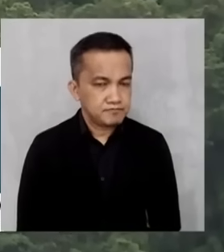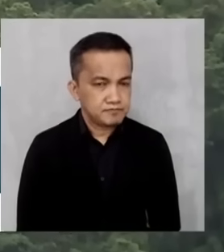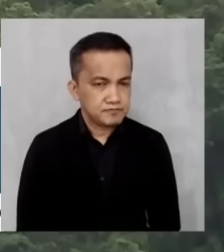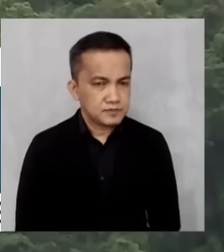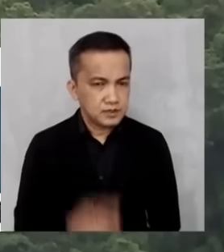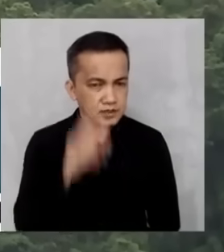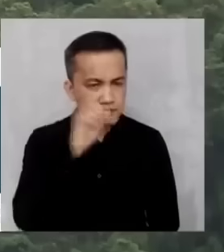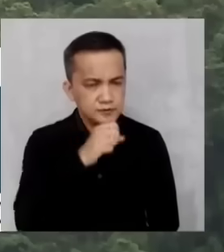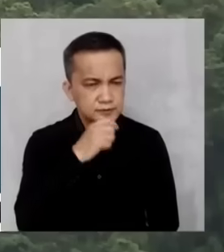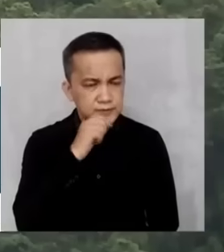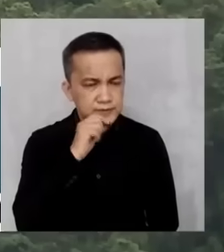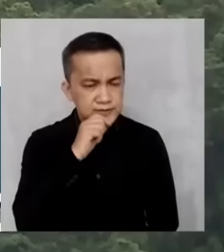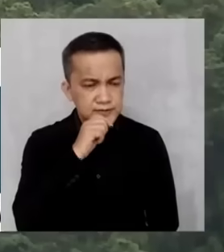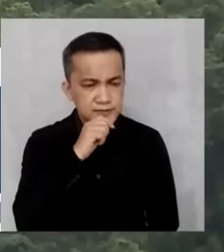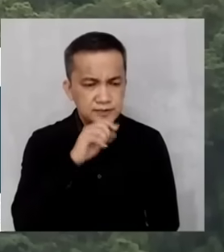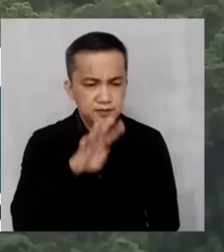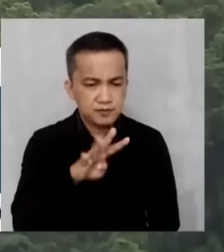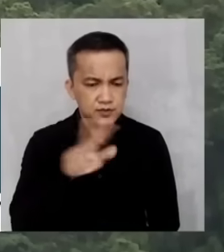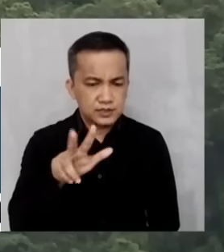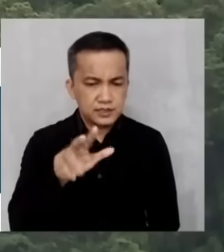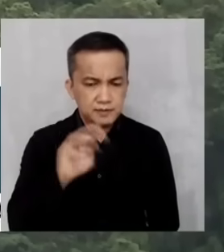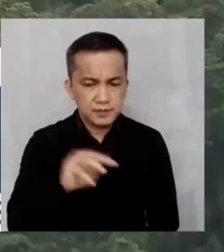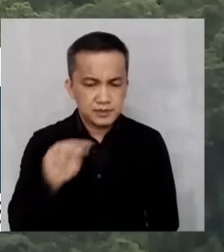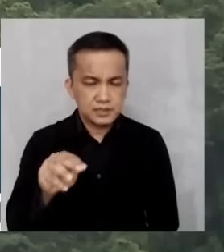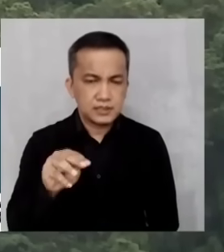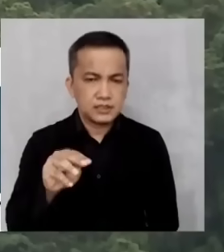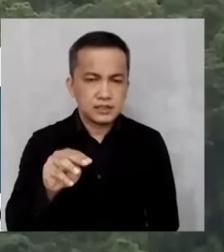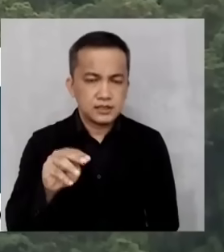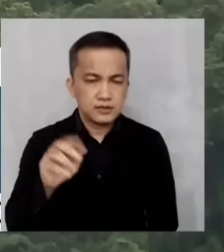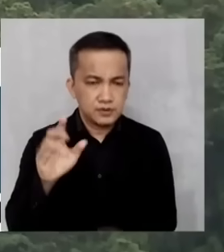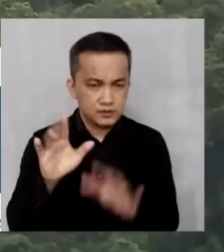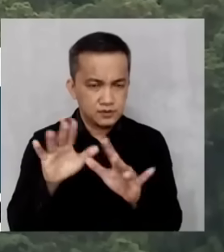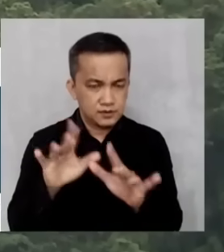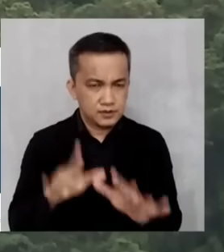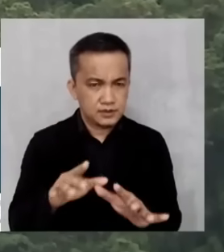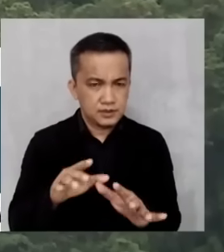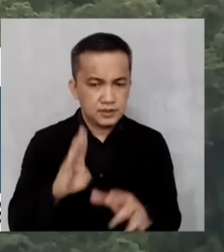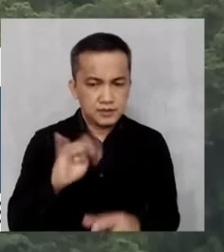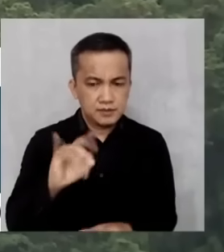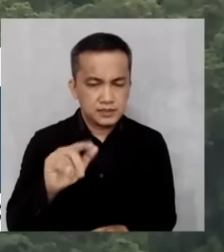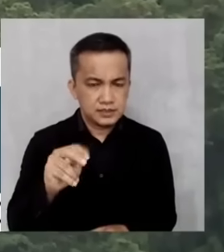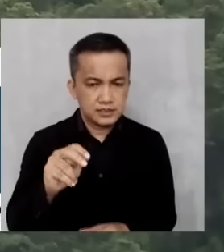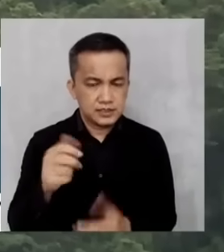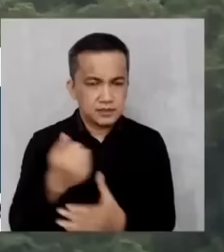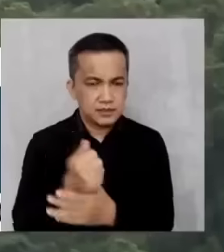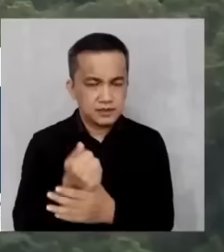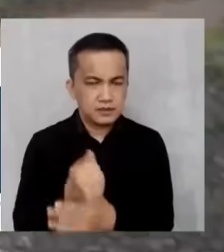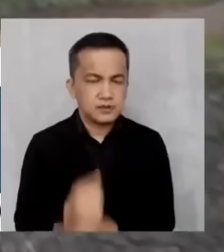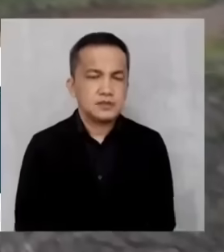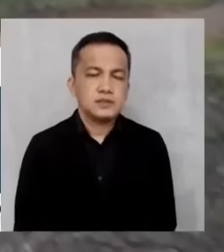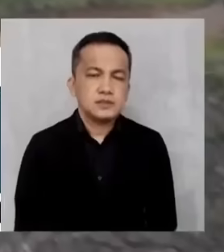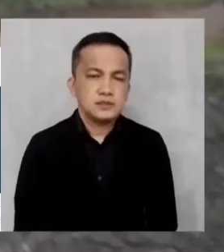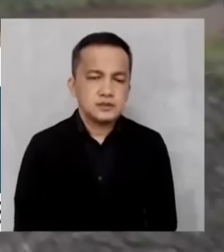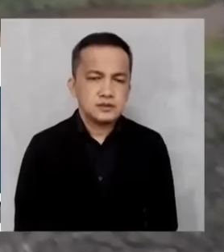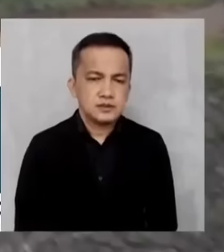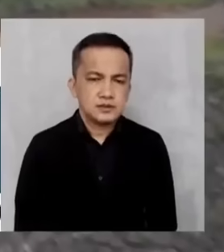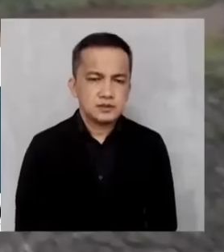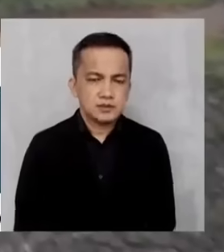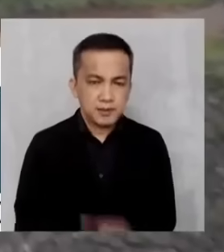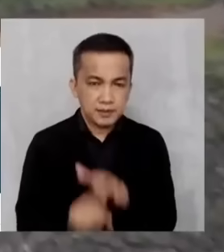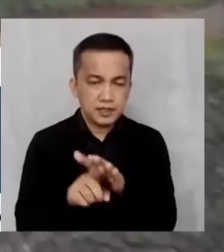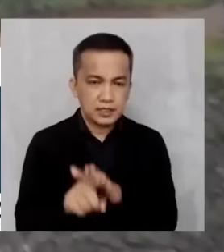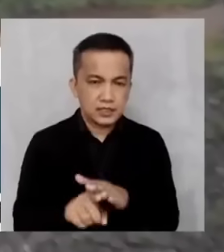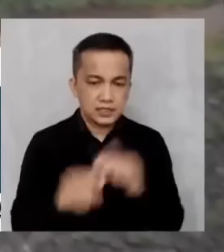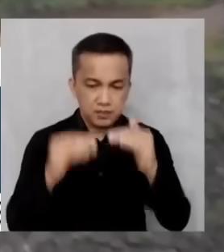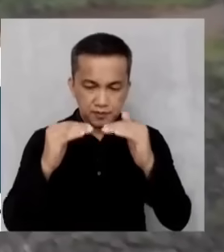Approximately 43 millimeters of rainfall, that is basin average. Mm-hmm. So, halos nice slowdown niya yung pagbaba